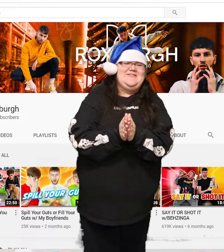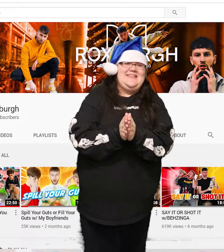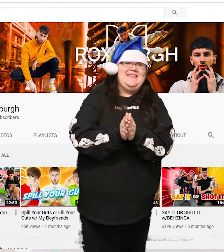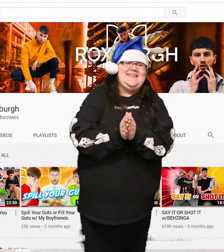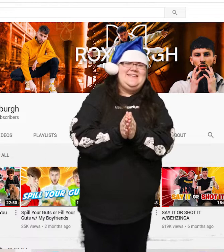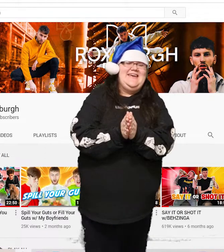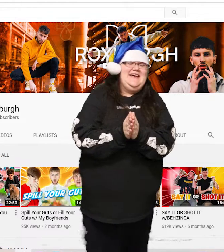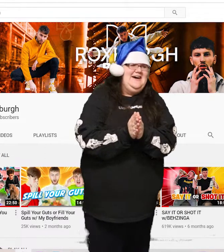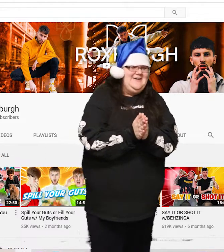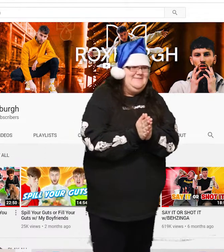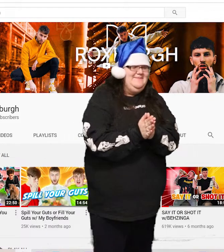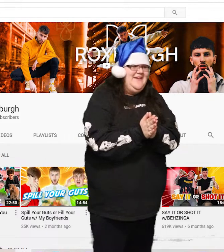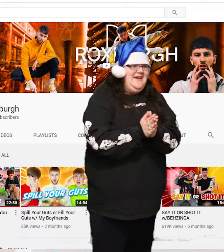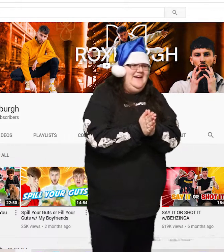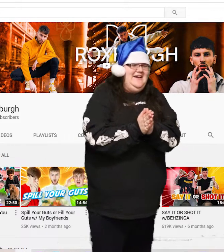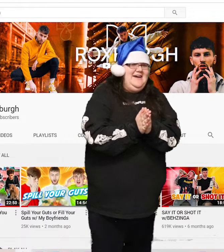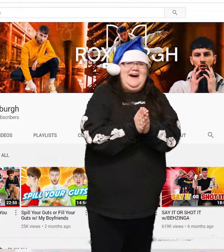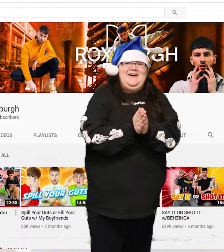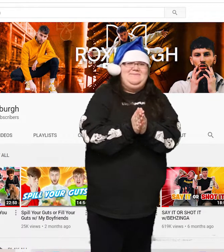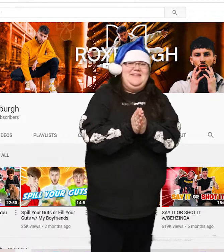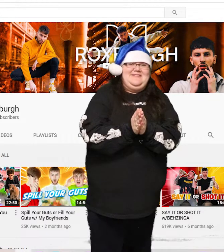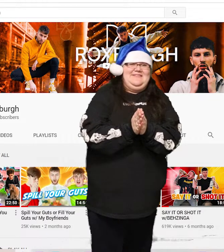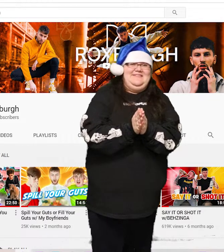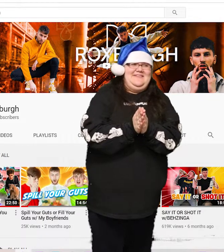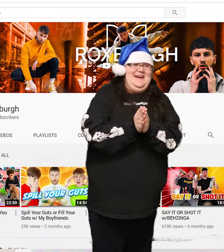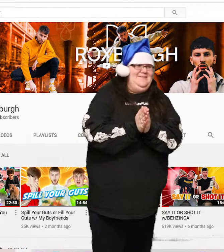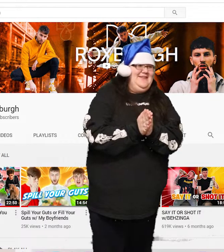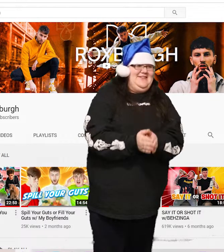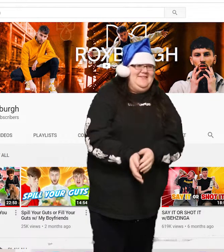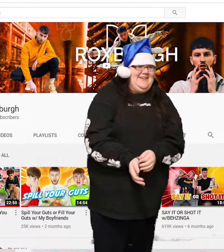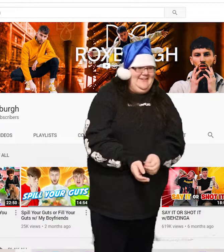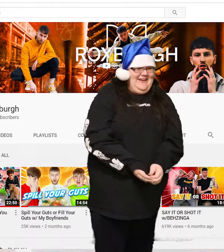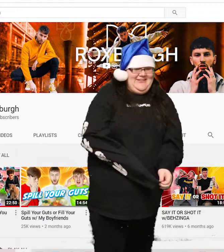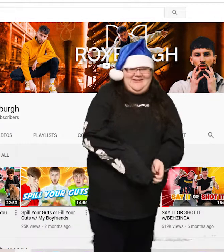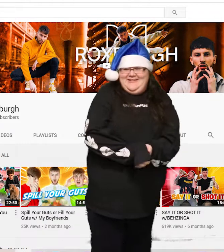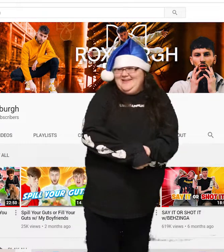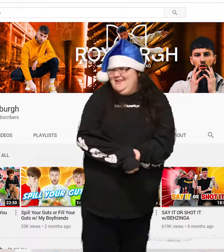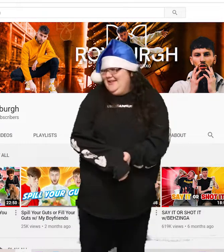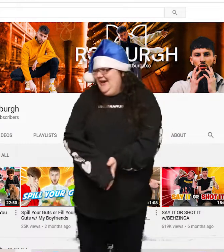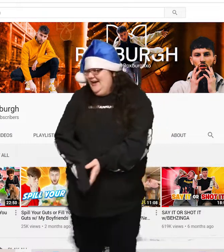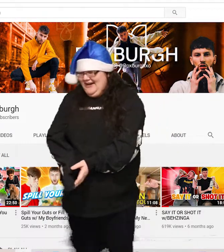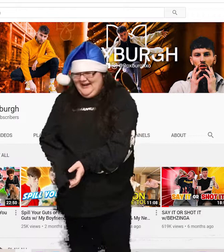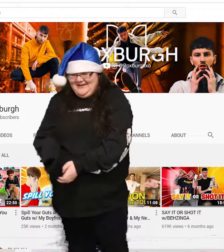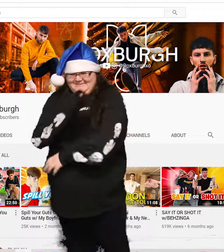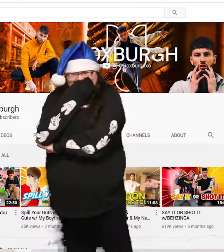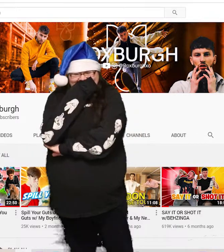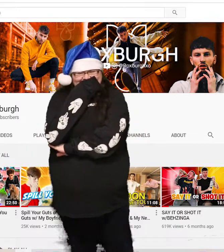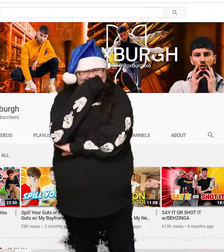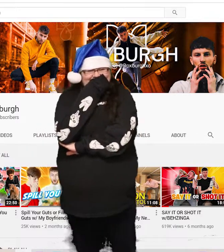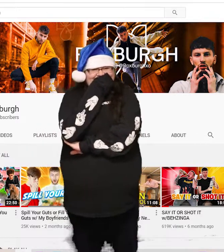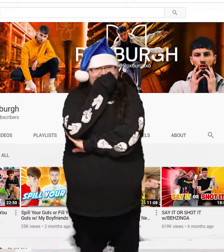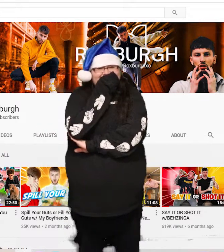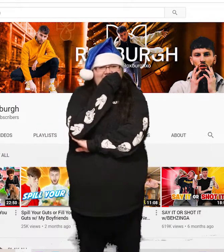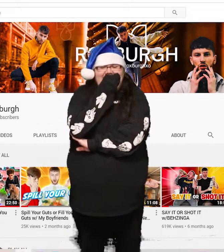to do what I think you did. Please, for the love of God, please tell me you didn't actually do that, because